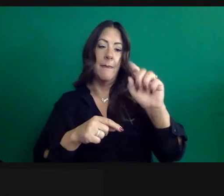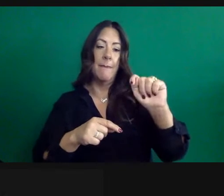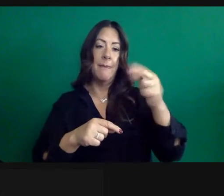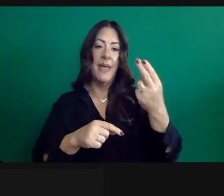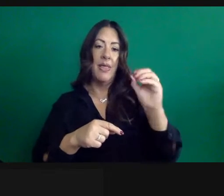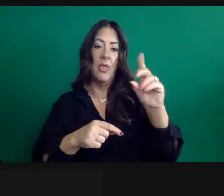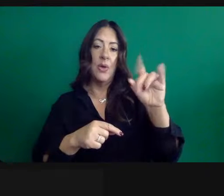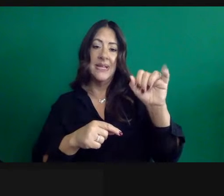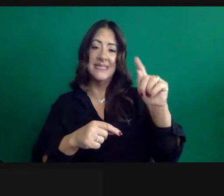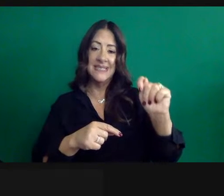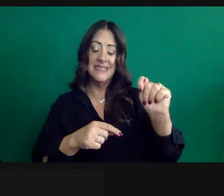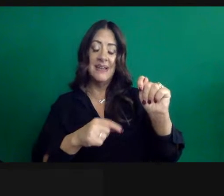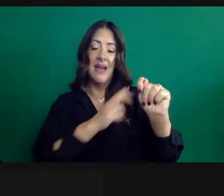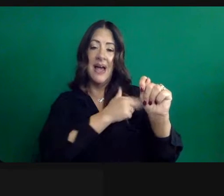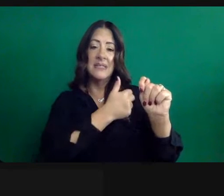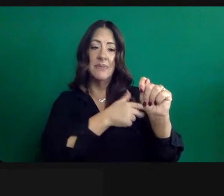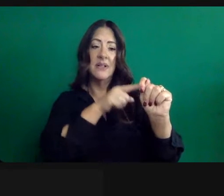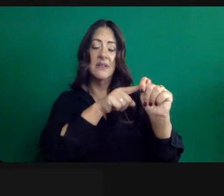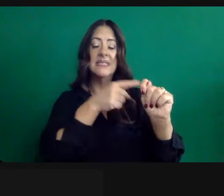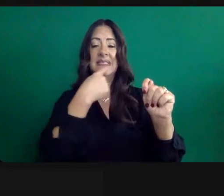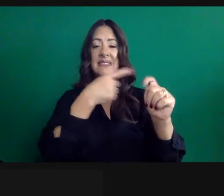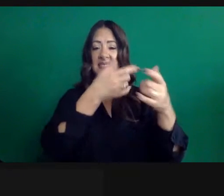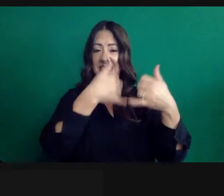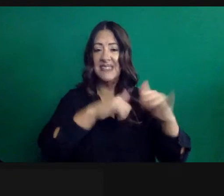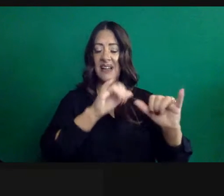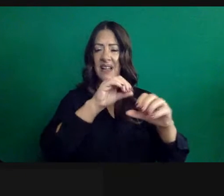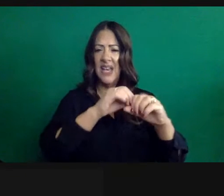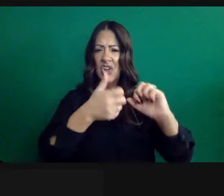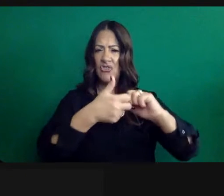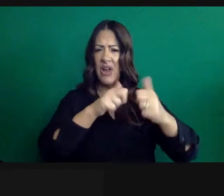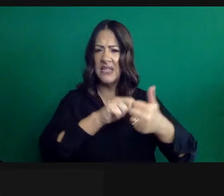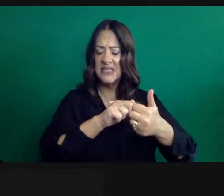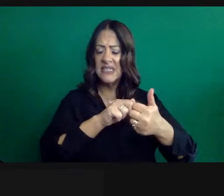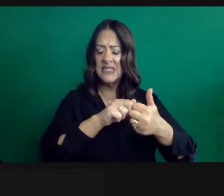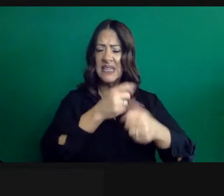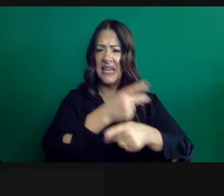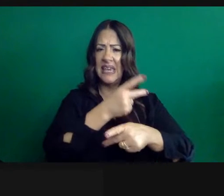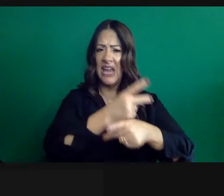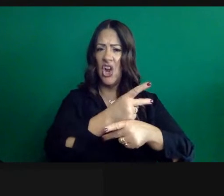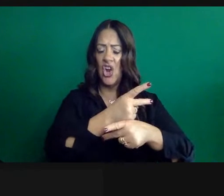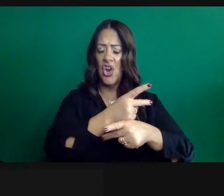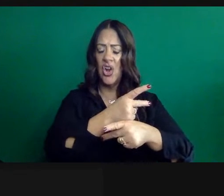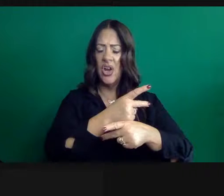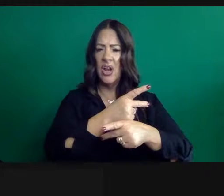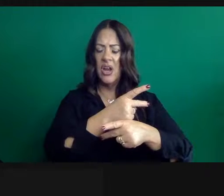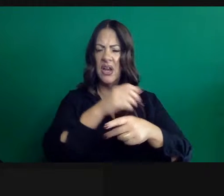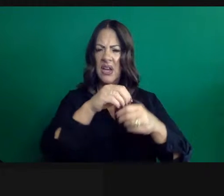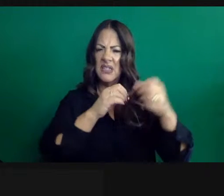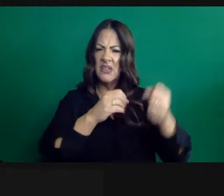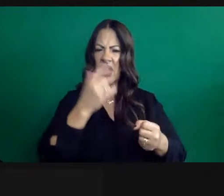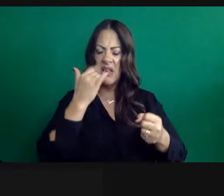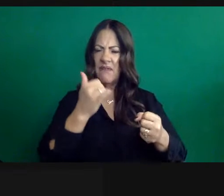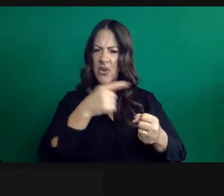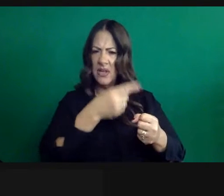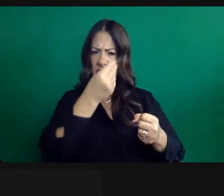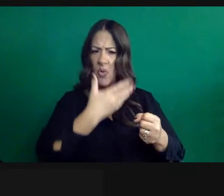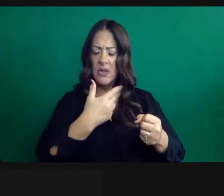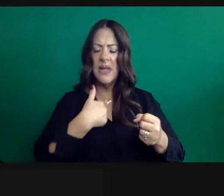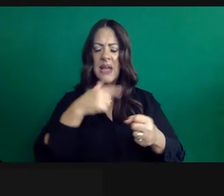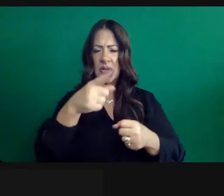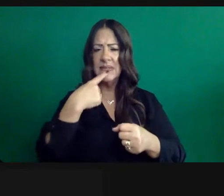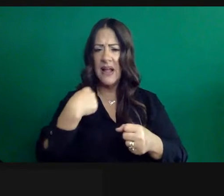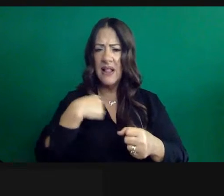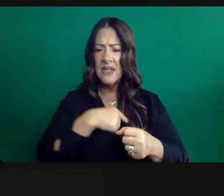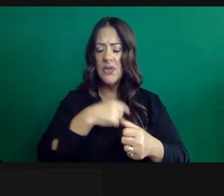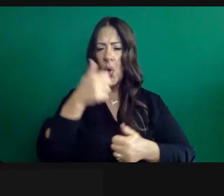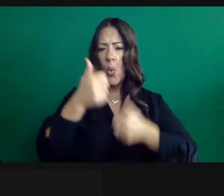have not exited crisis care standards. Can you clarify that? And also, in regards to the requirements that